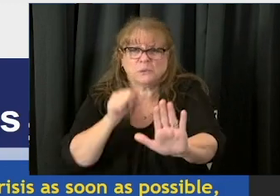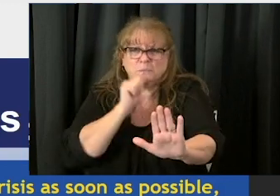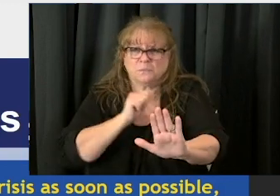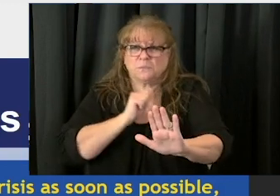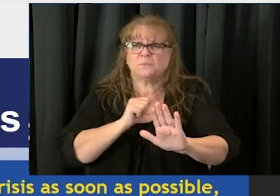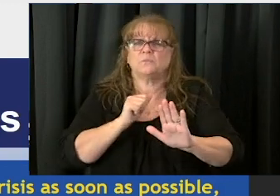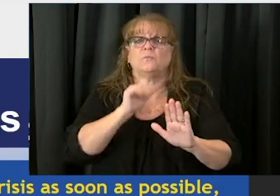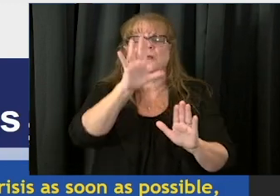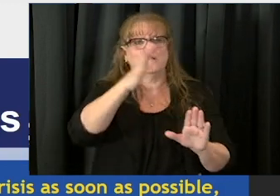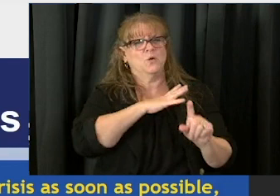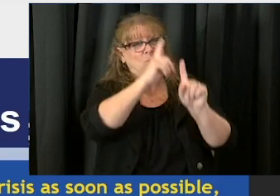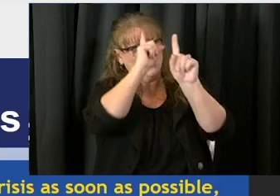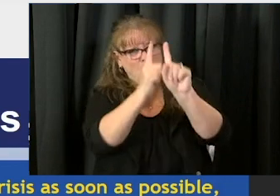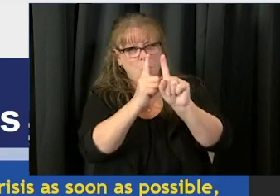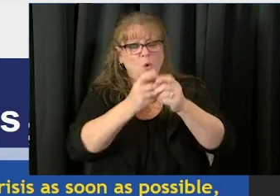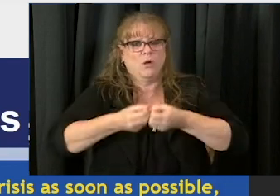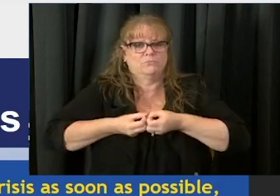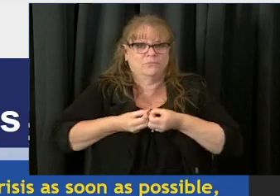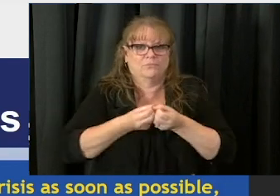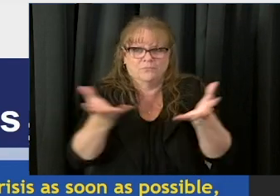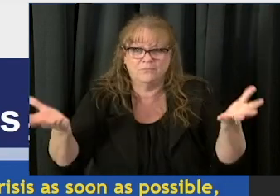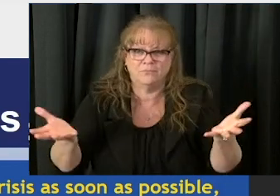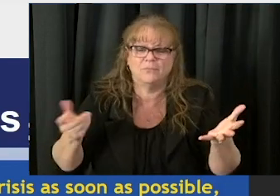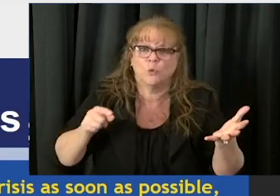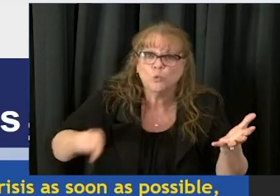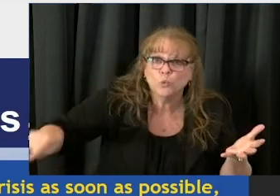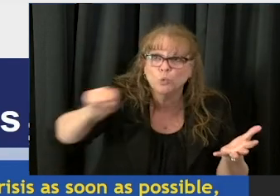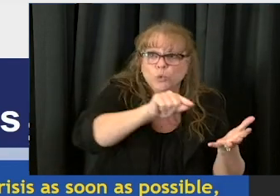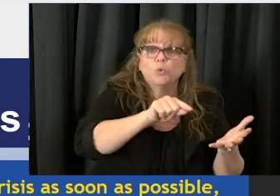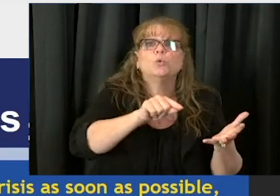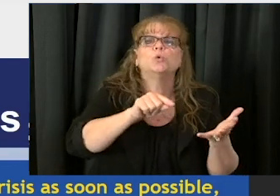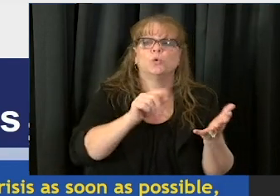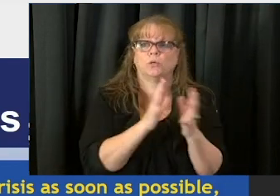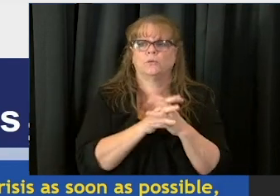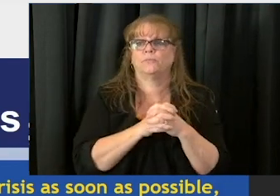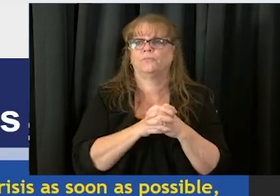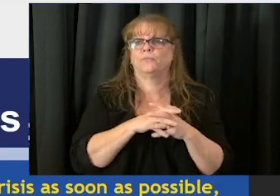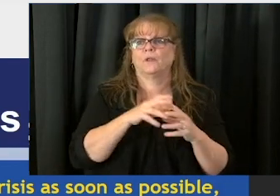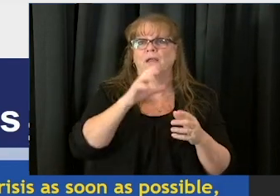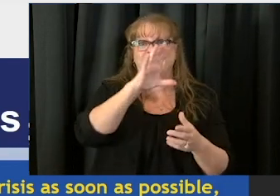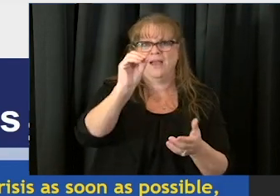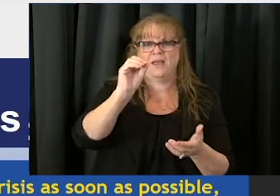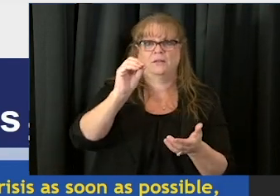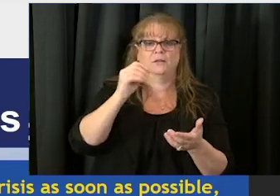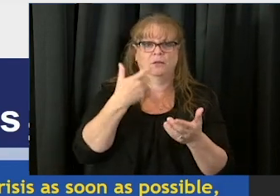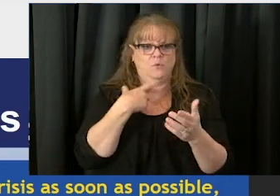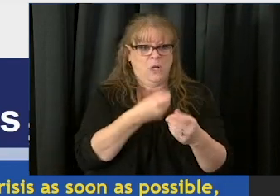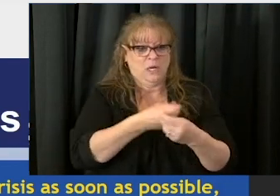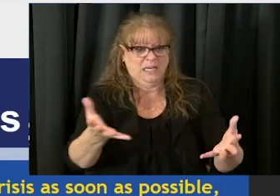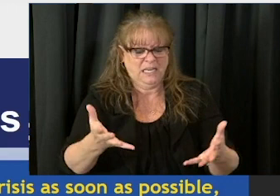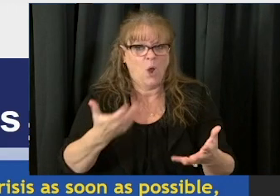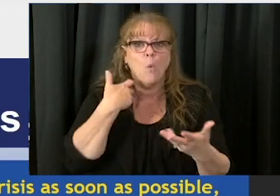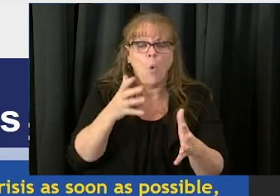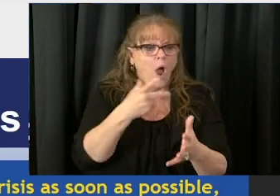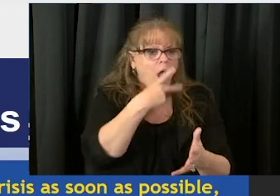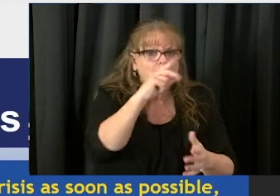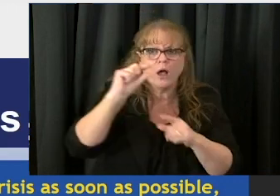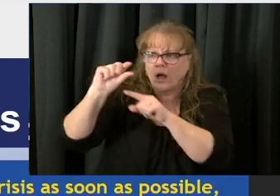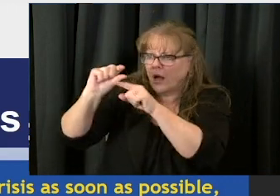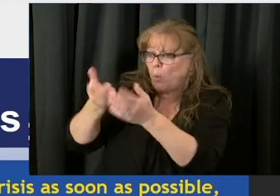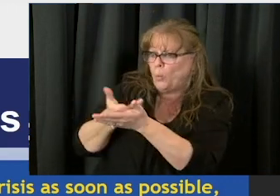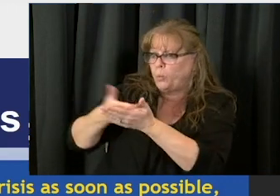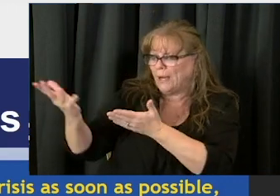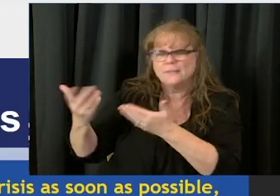utilizing partnerships with local public health agencies, hospitals and other health systems, pharmacies, and community health